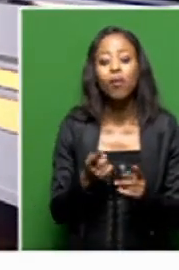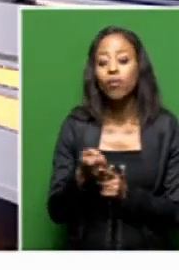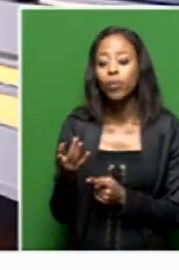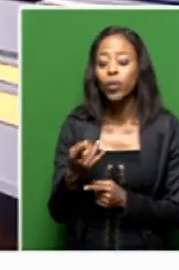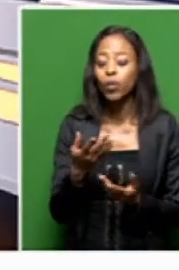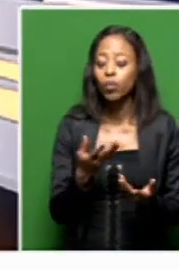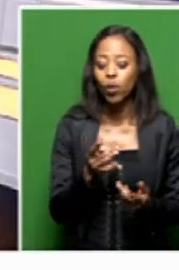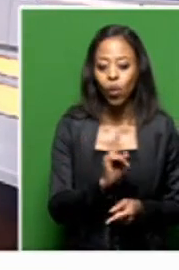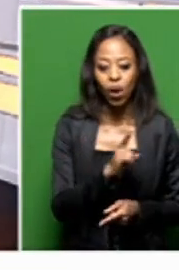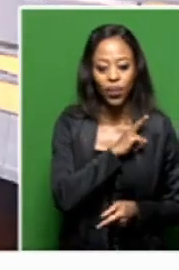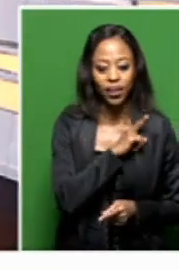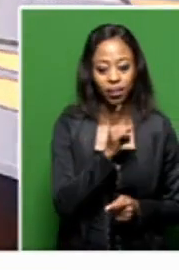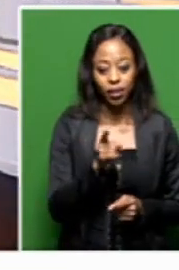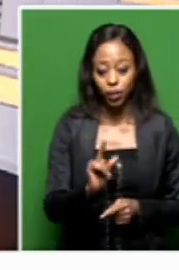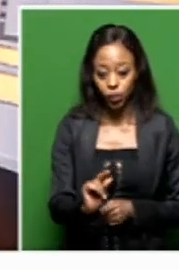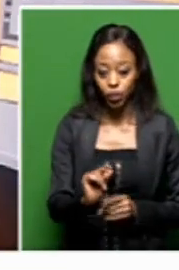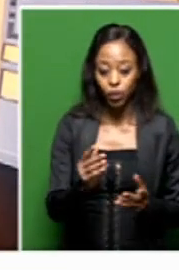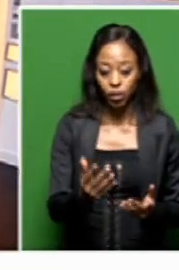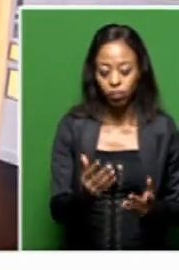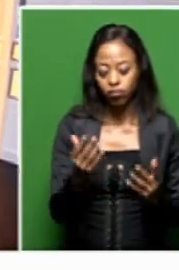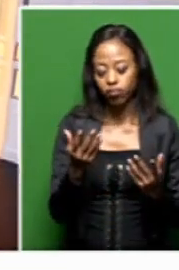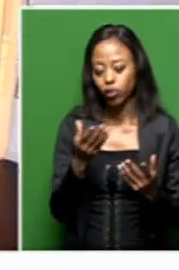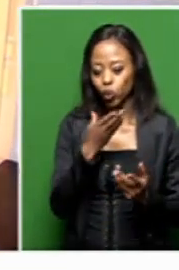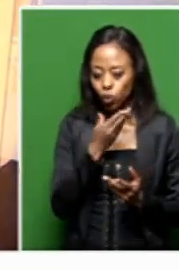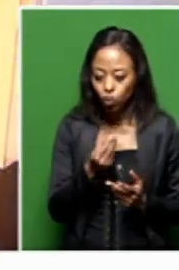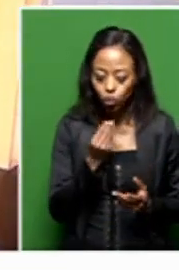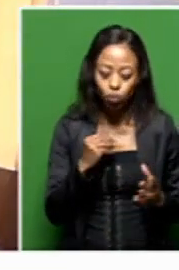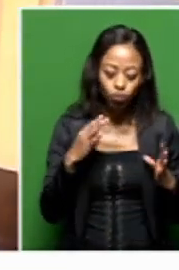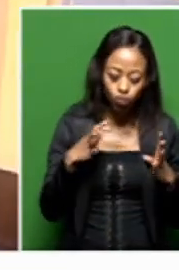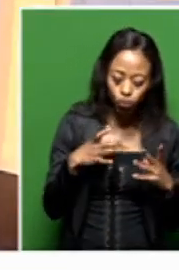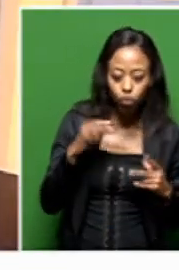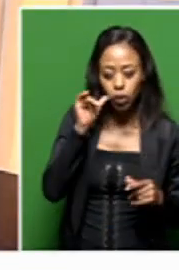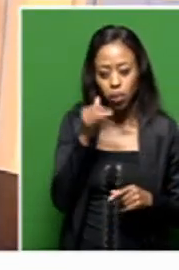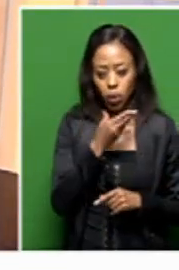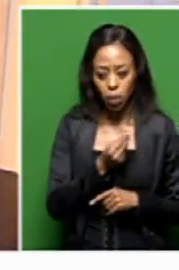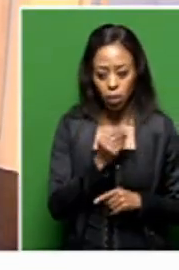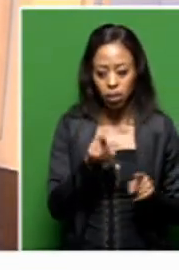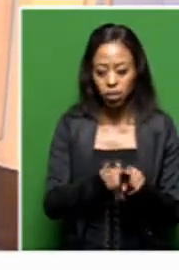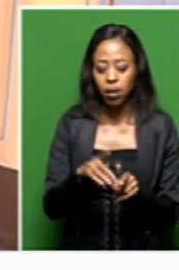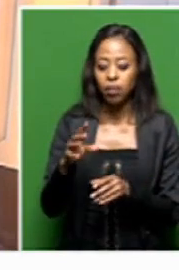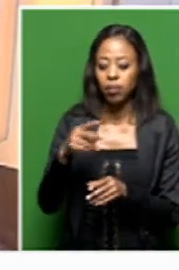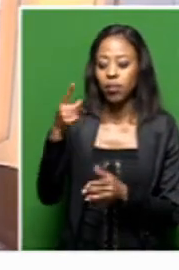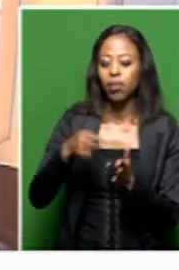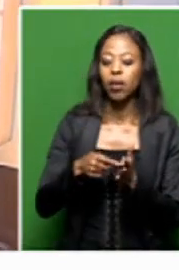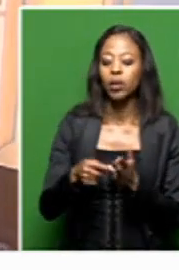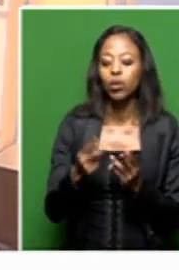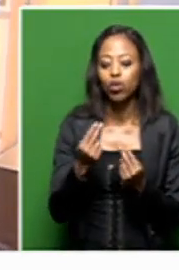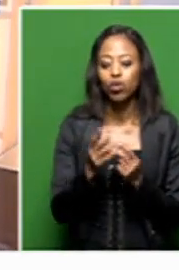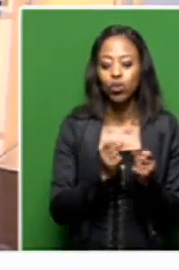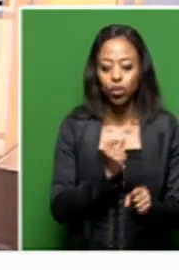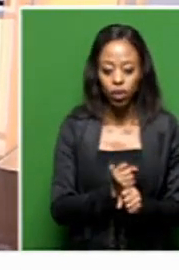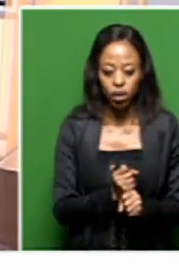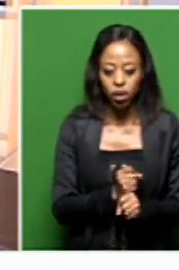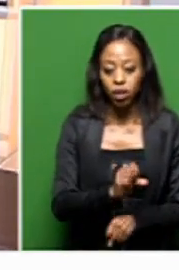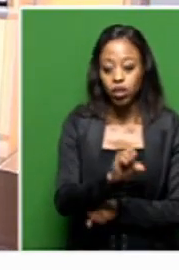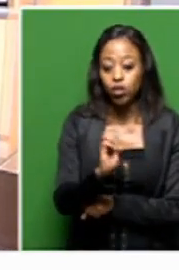as we move into the festive season proper with Christmas tomorrow and, of course, next week, New Year.